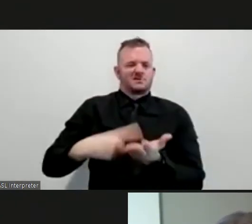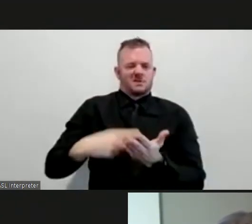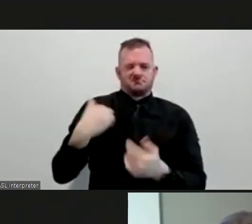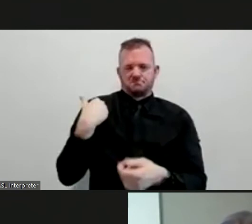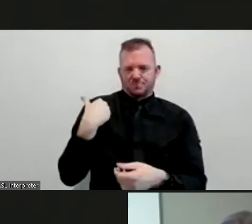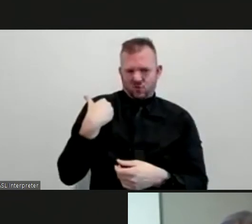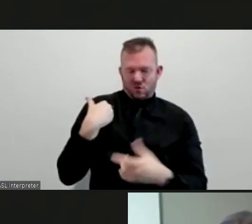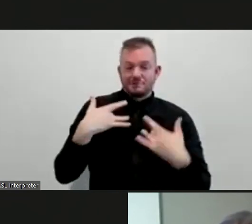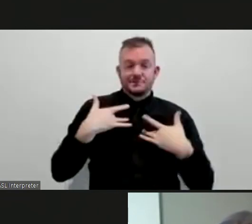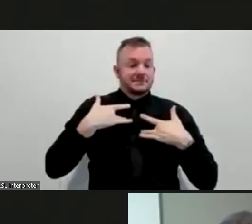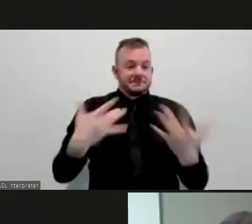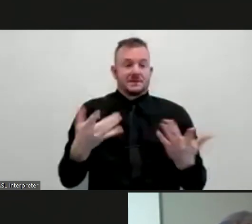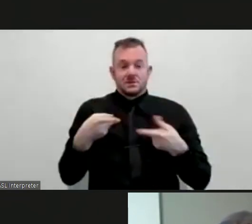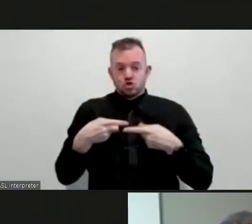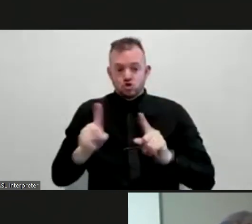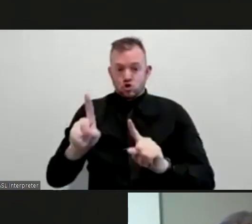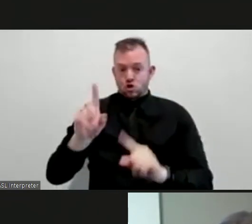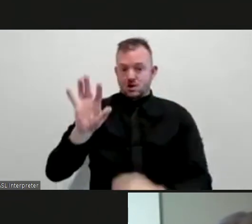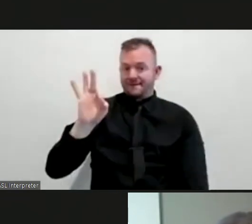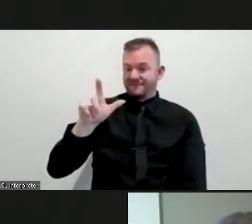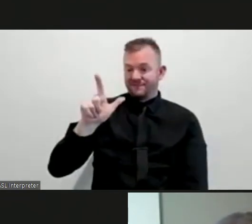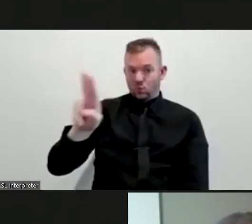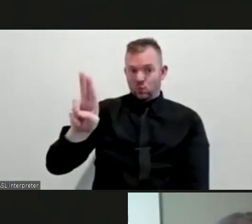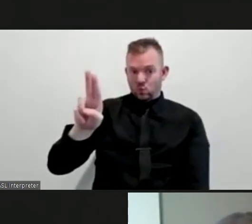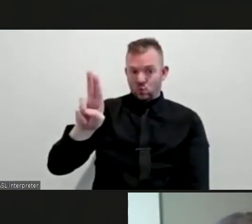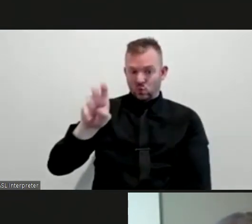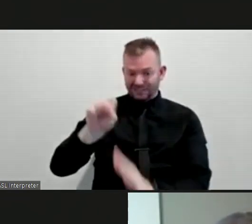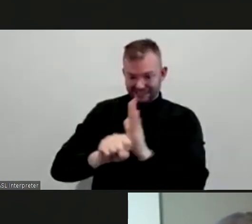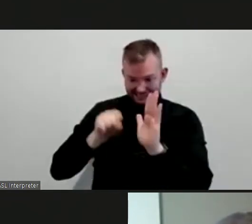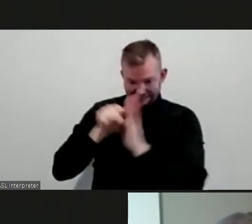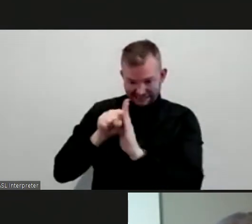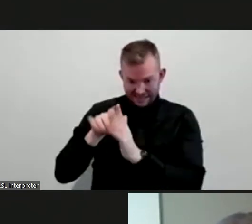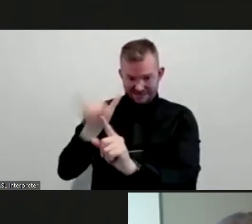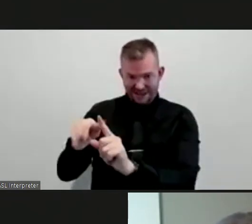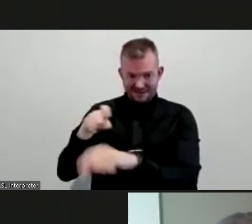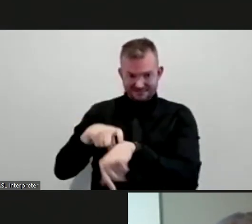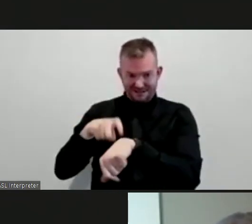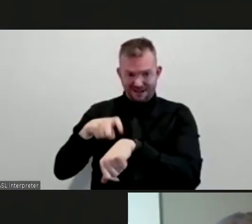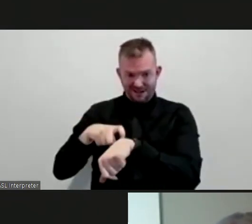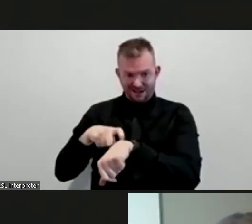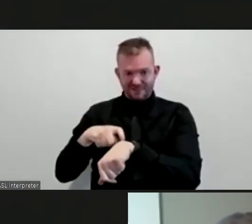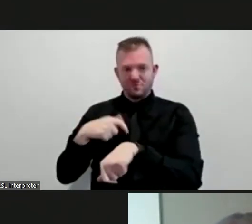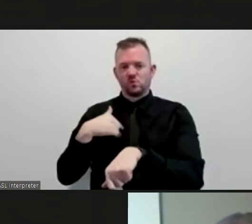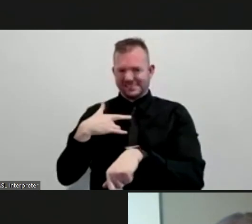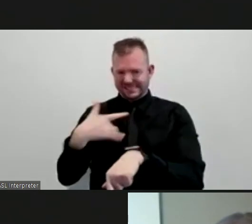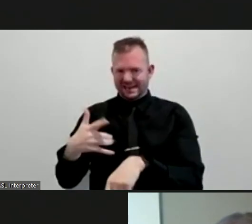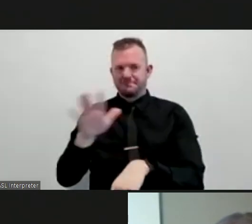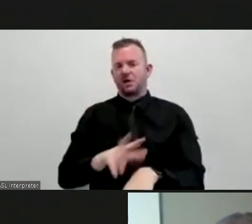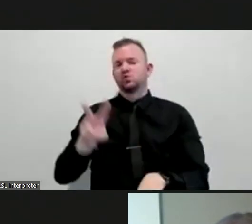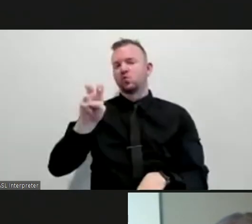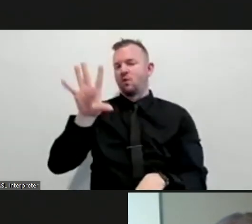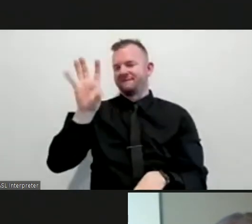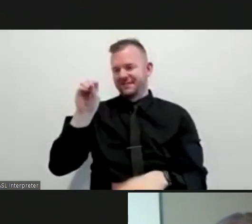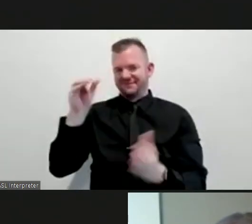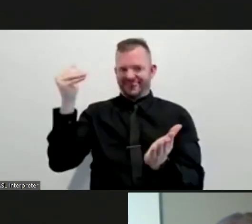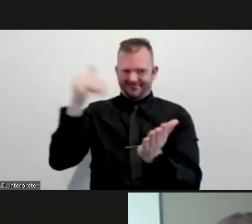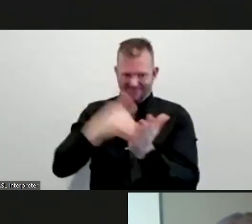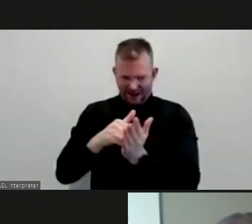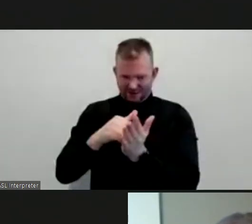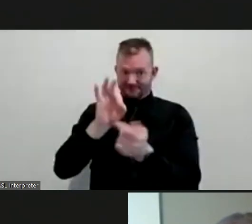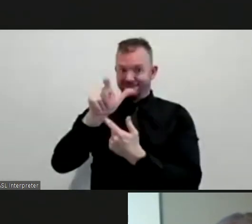handles 250,000 doses a week. So right now, with what we're seeing from our providers,